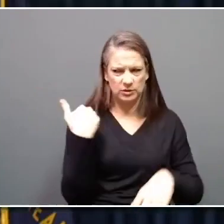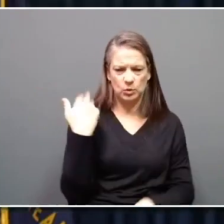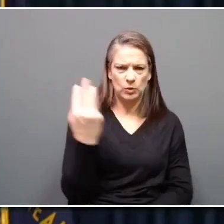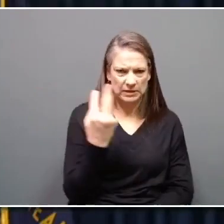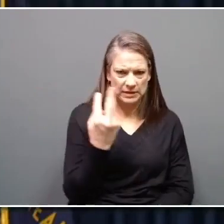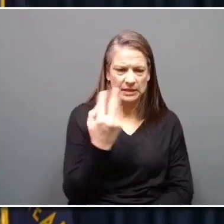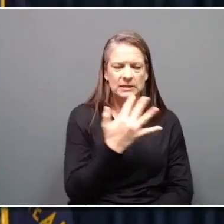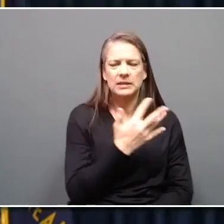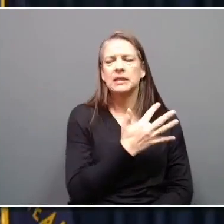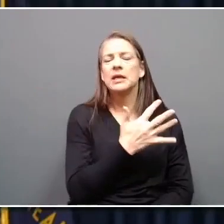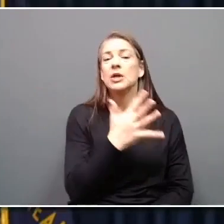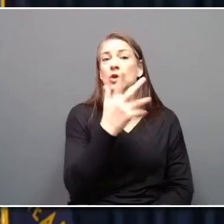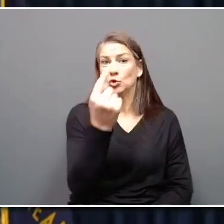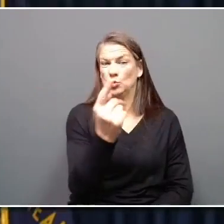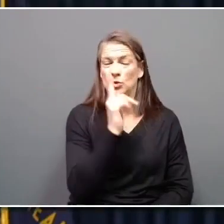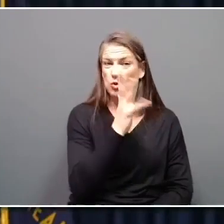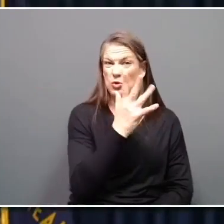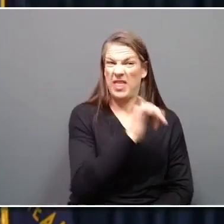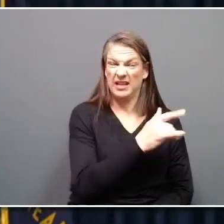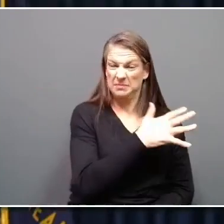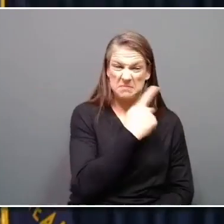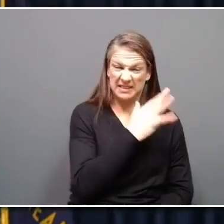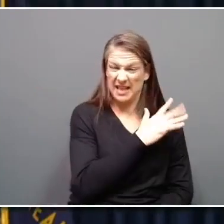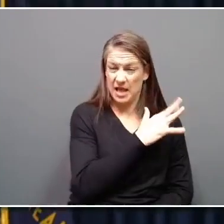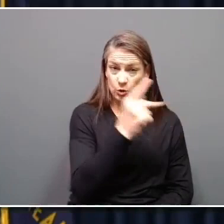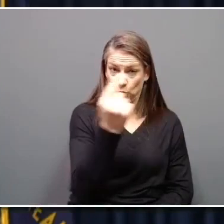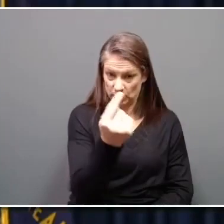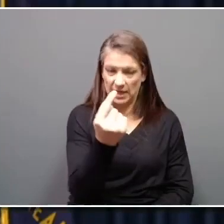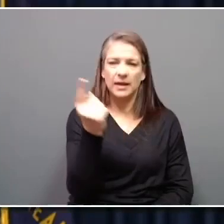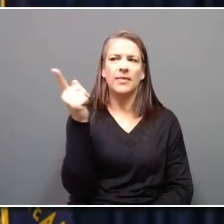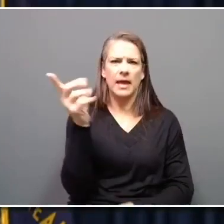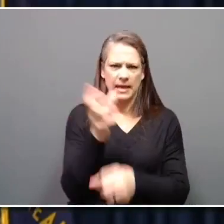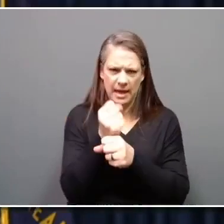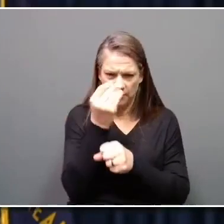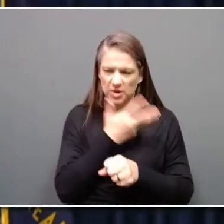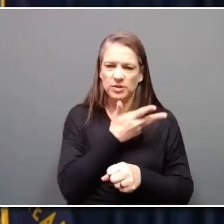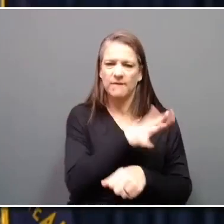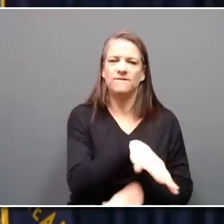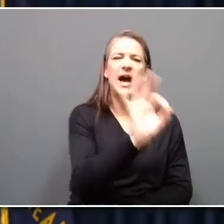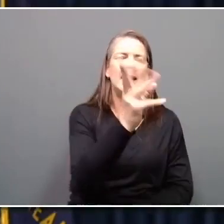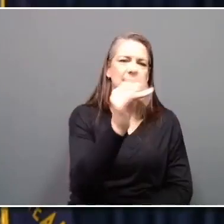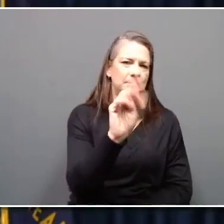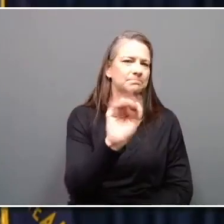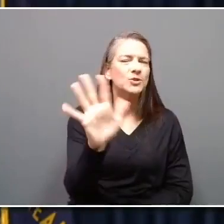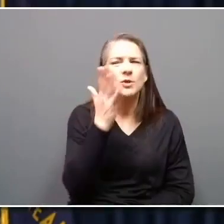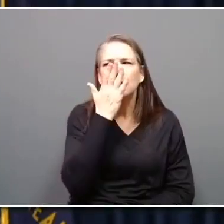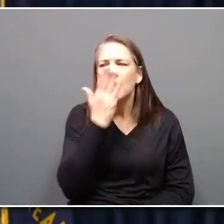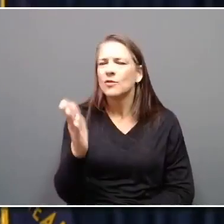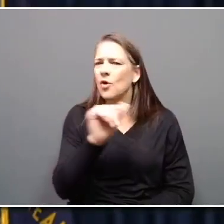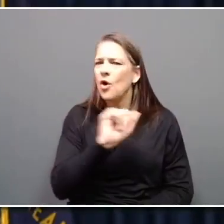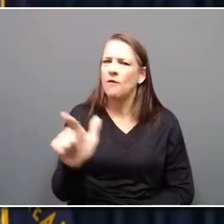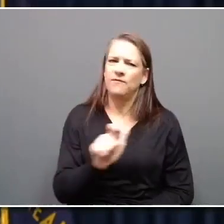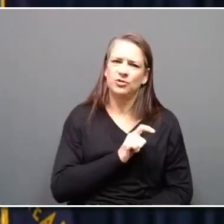Tuesday, the McCreary County 911 Emergency Center received a tip. So thank you to all of our local officials, the